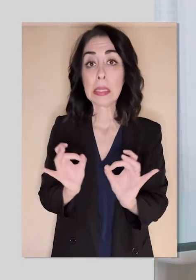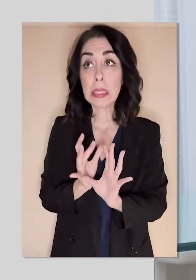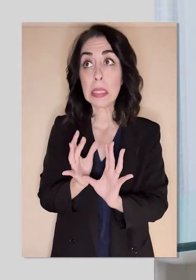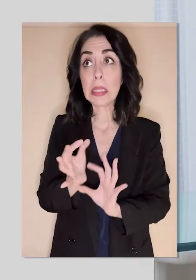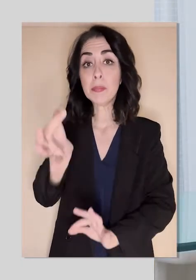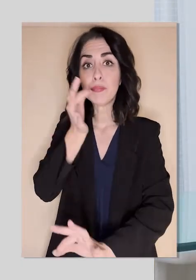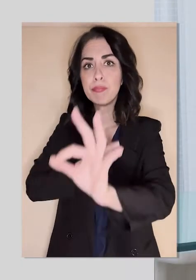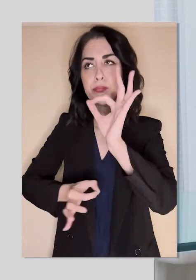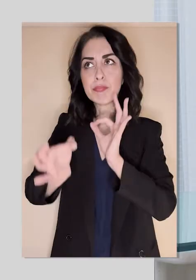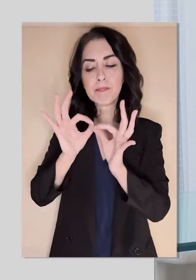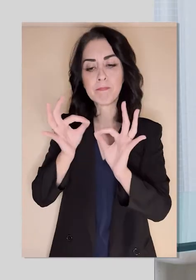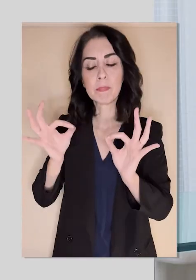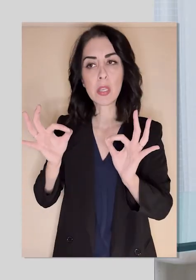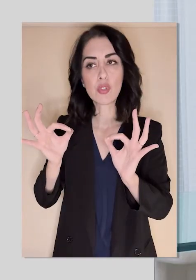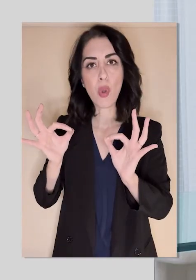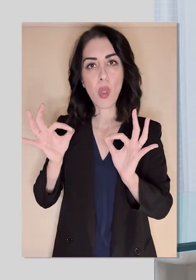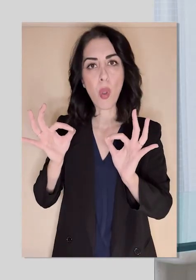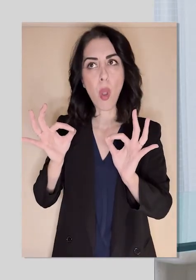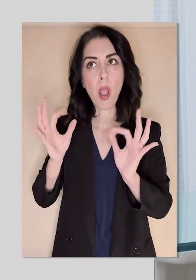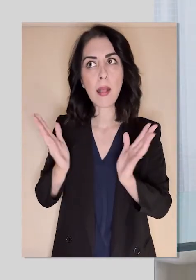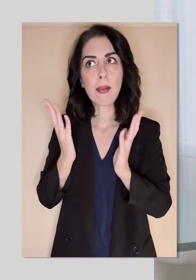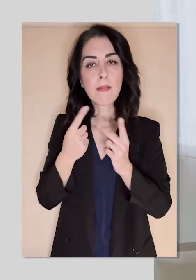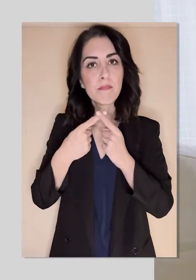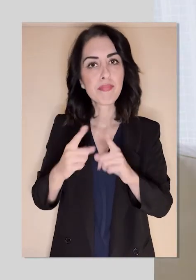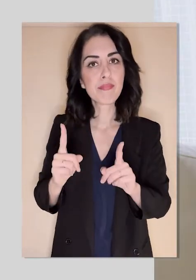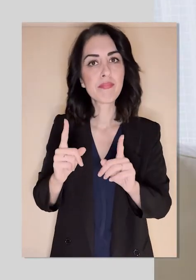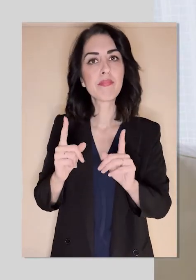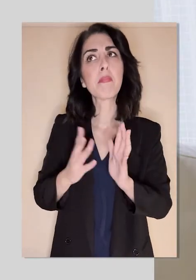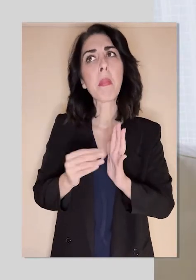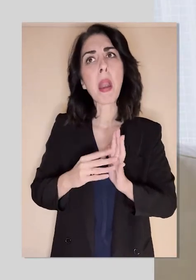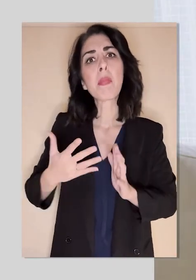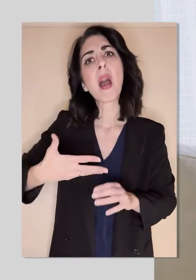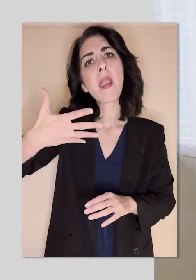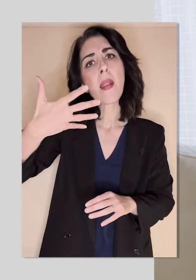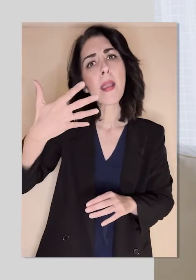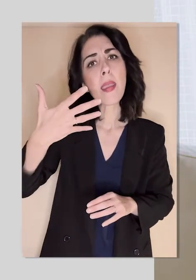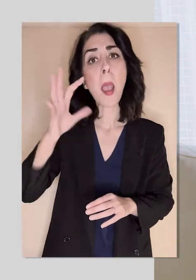about the history, if they're older in age, over 50,